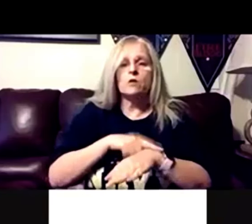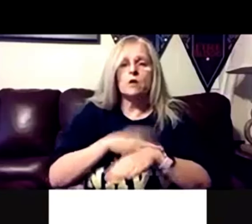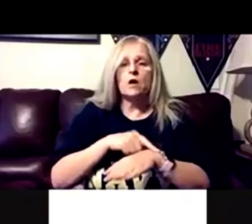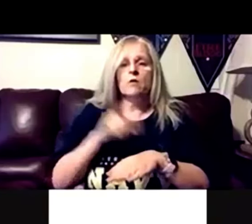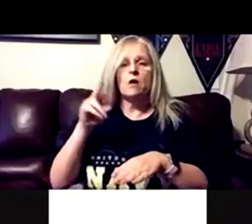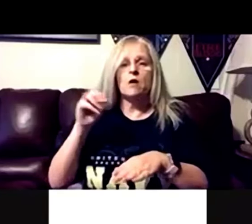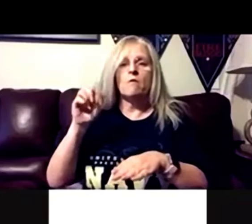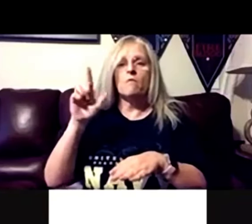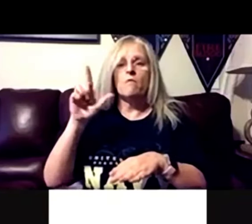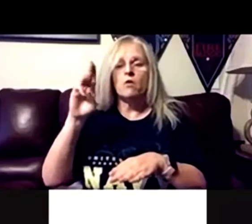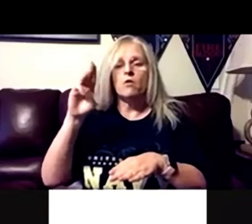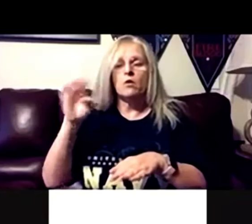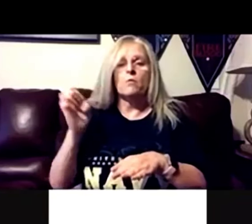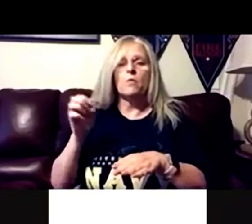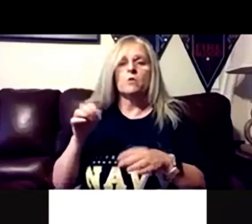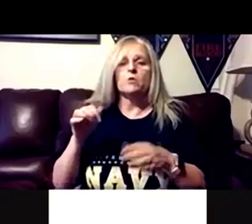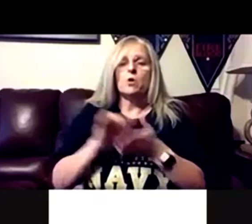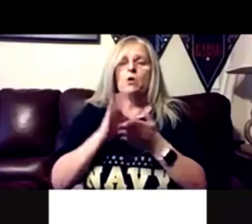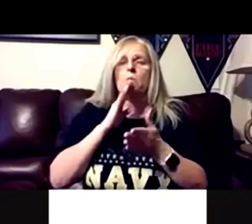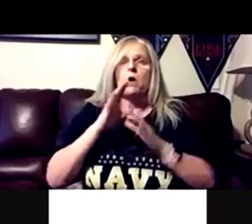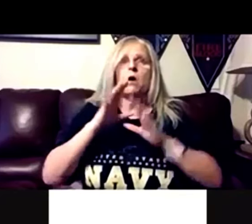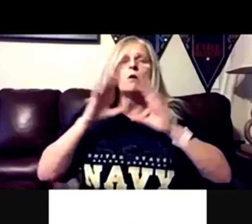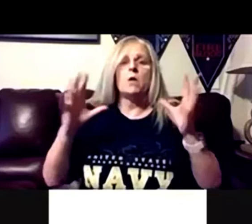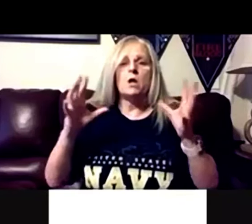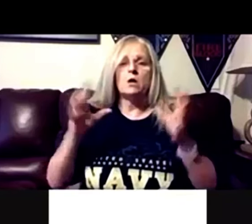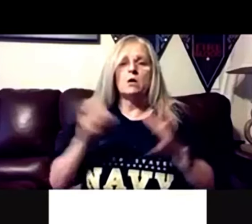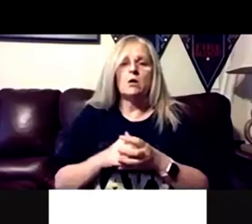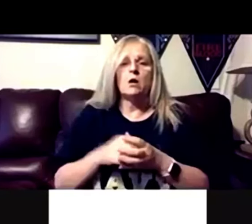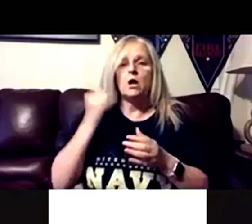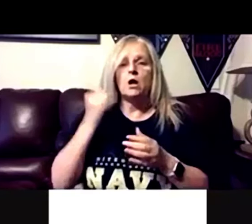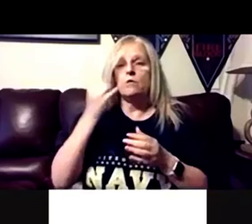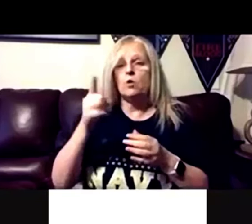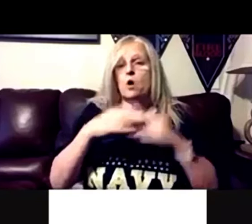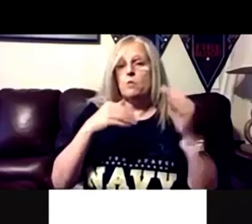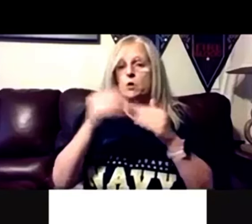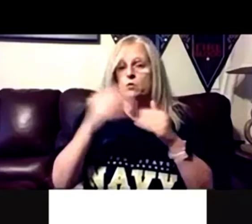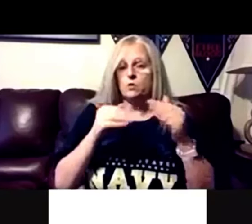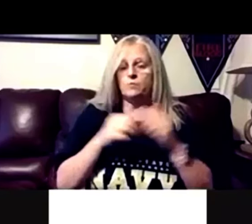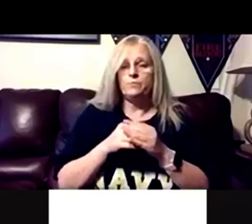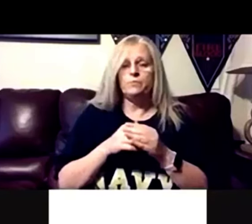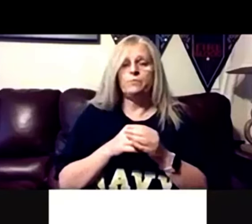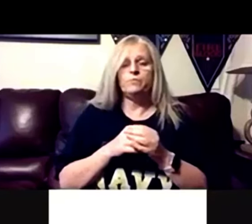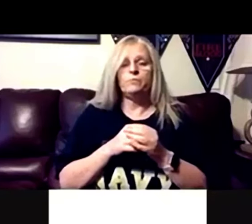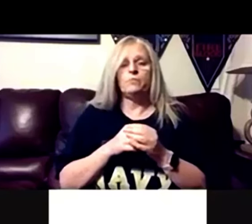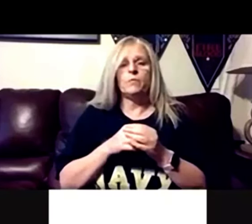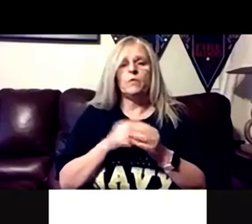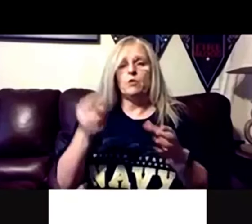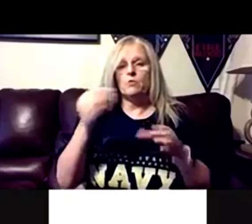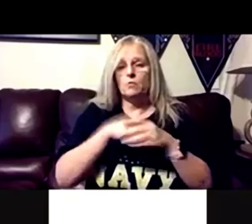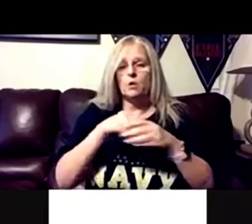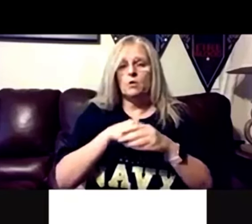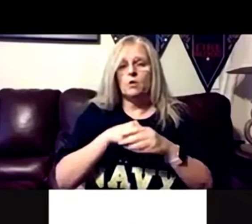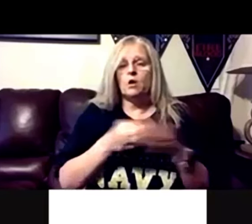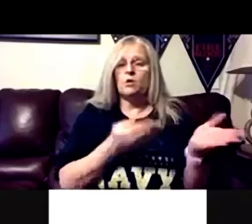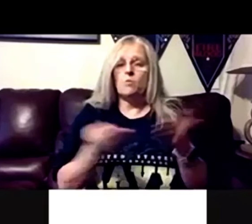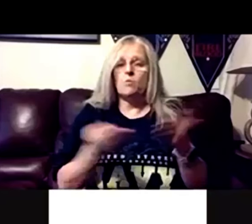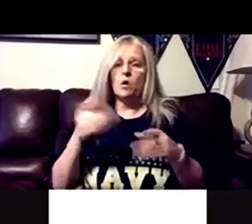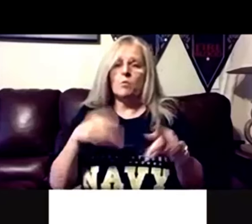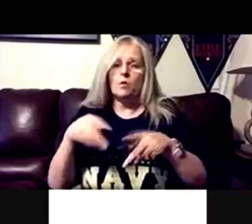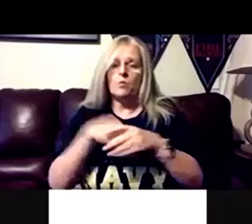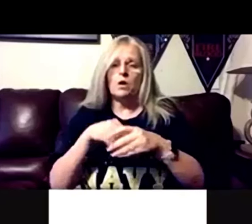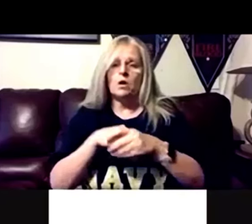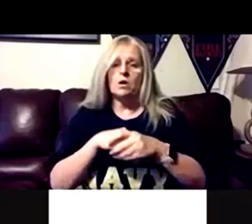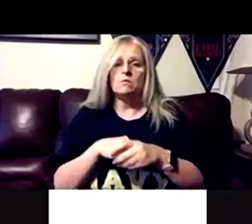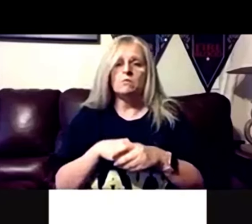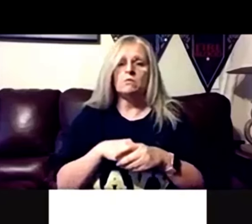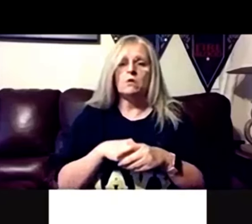going to be substantial. Now, if you are a builder and you've come in and you've brought people in that have come in and